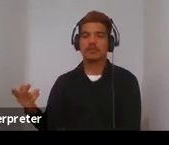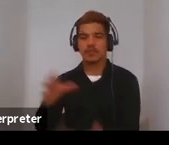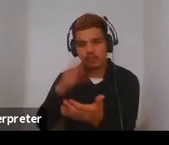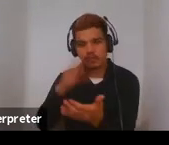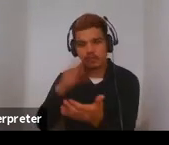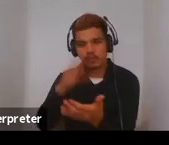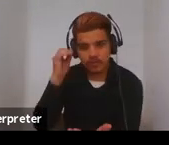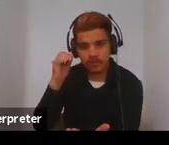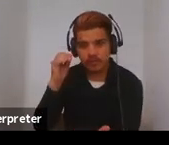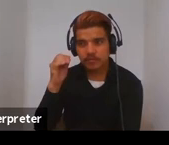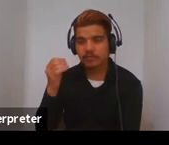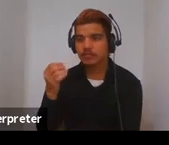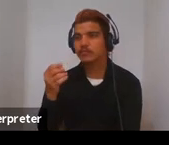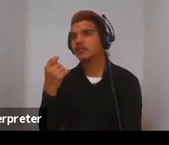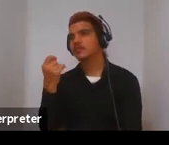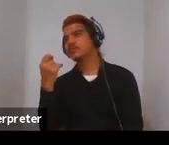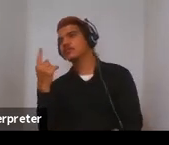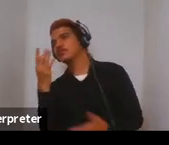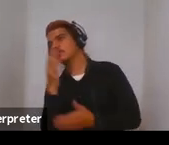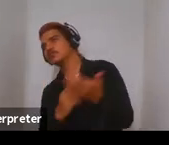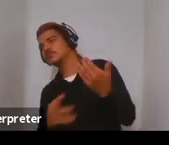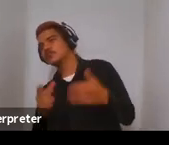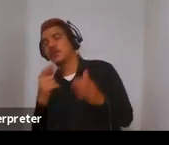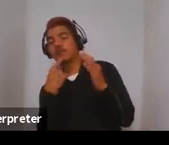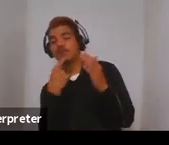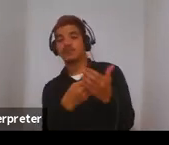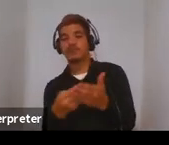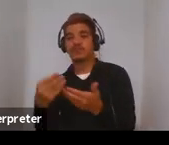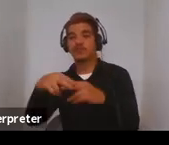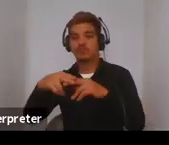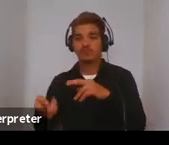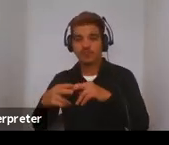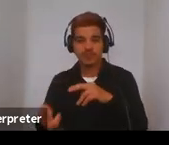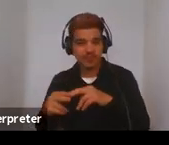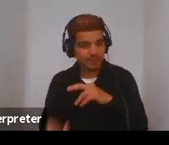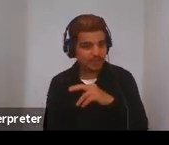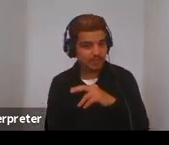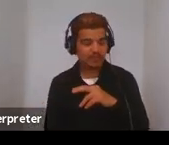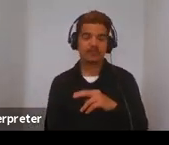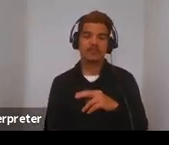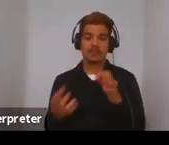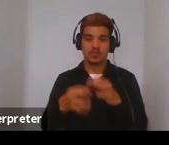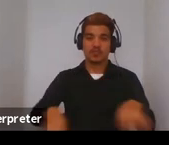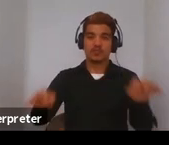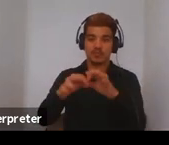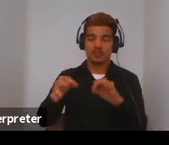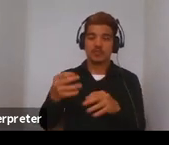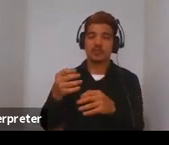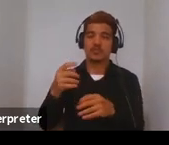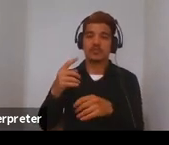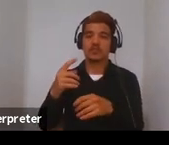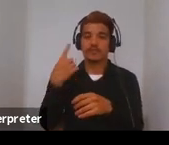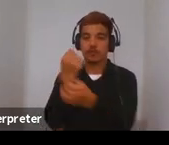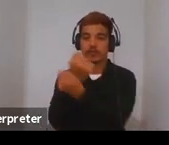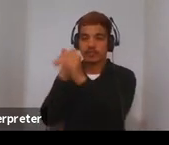in, is understanding that some forensic evidence will degrade over time. And so it's important for survivors to know that when they're making a choice of